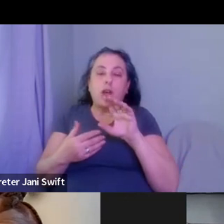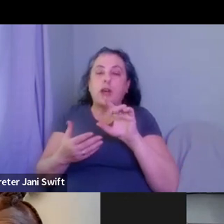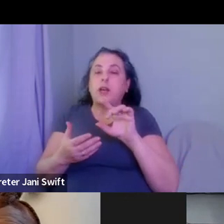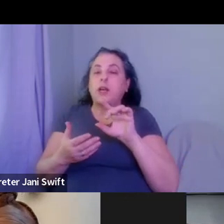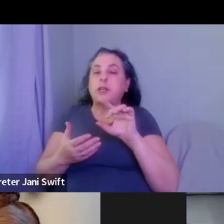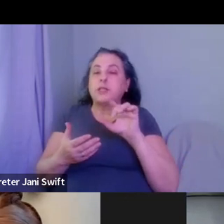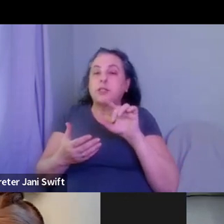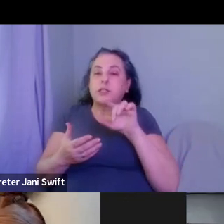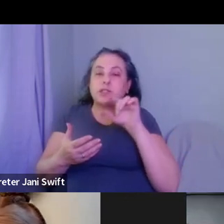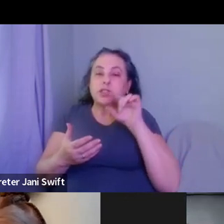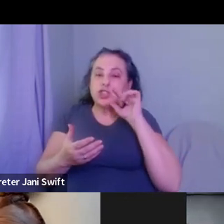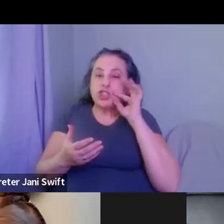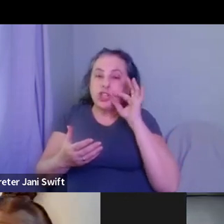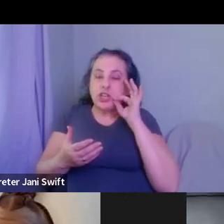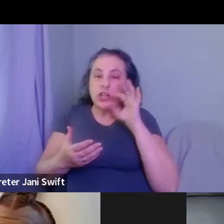Bliss, like